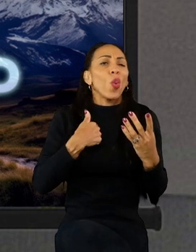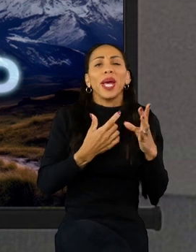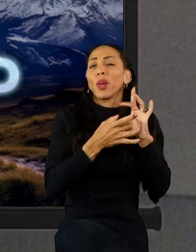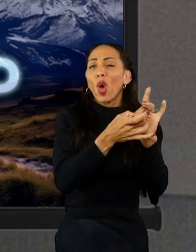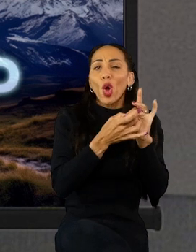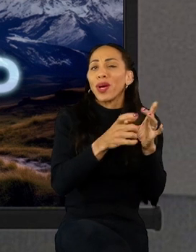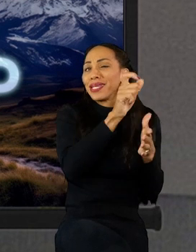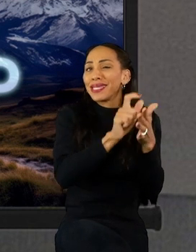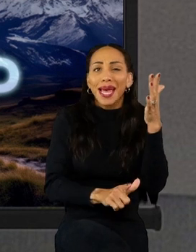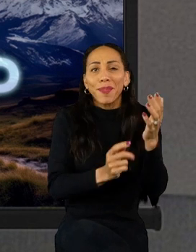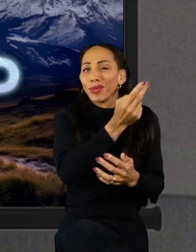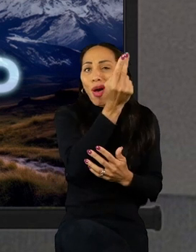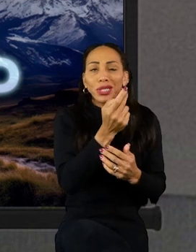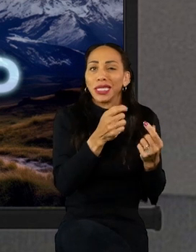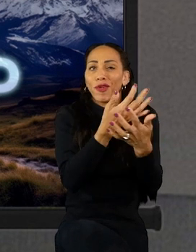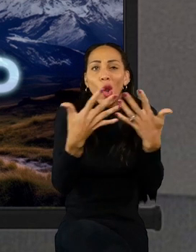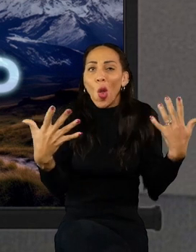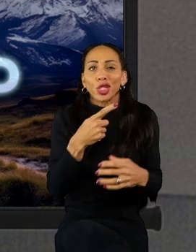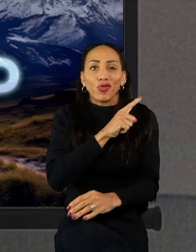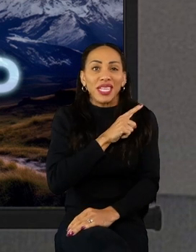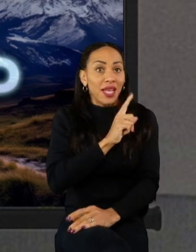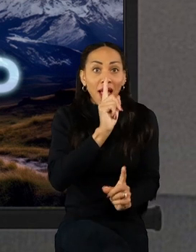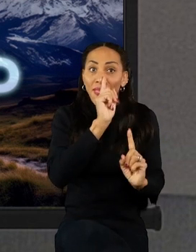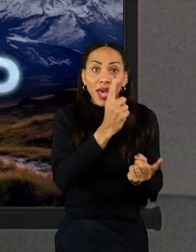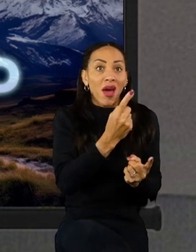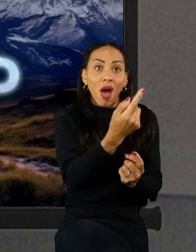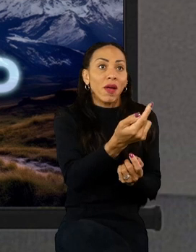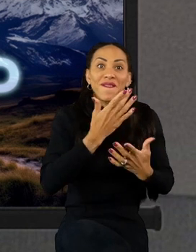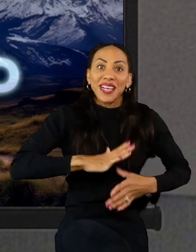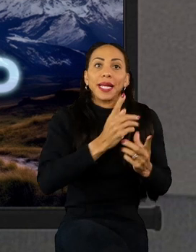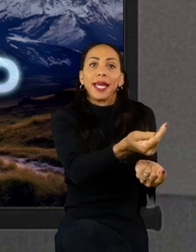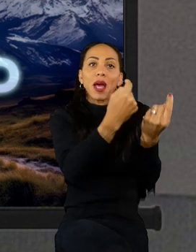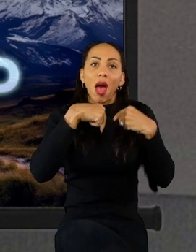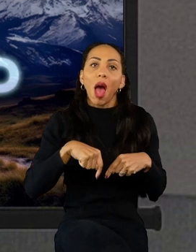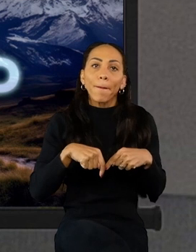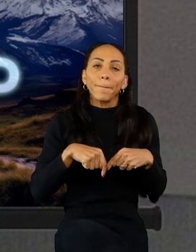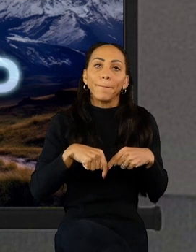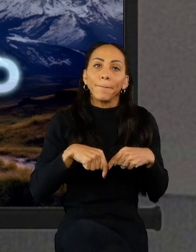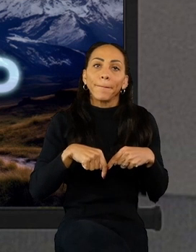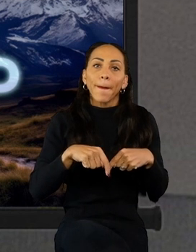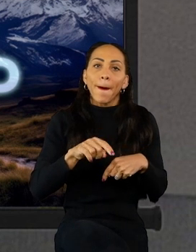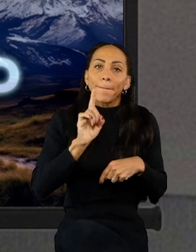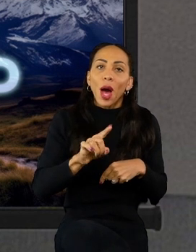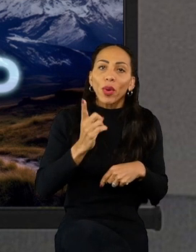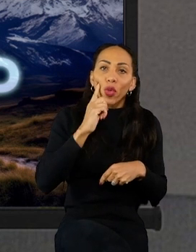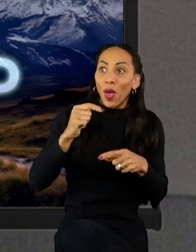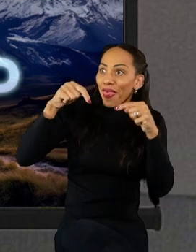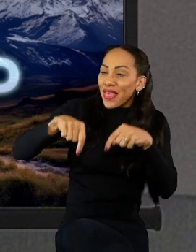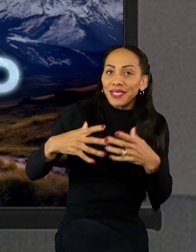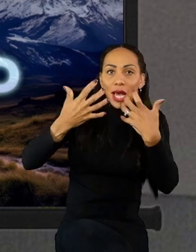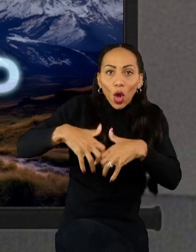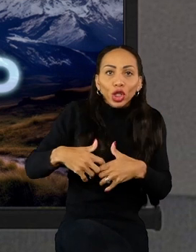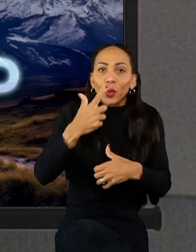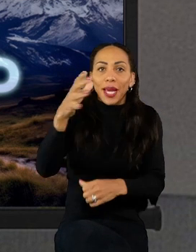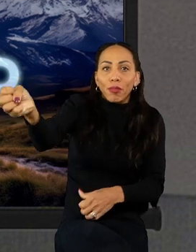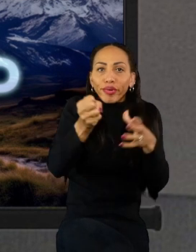disabled artists who, for whatever reason, are not present with us physically. And so we saw this amazing opportunity of being able